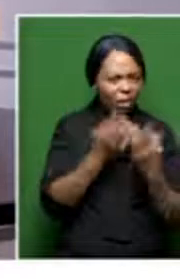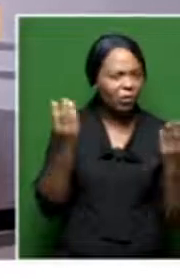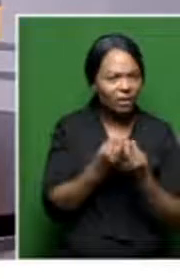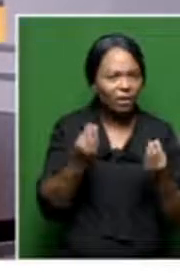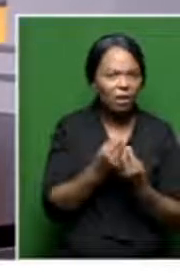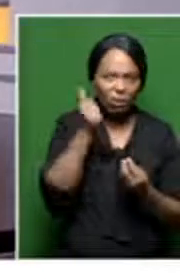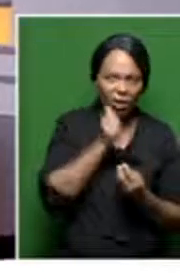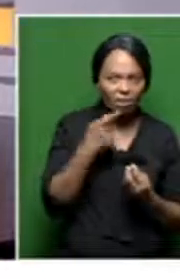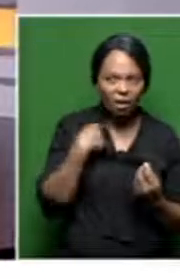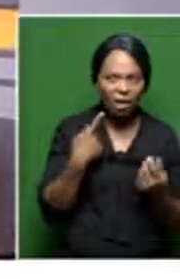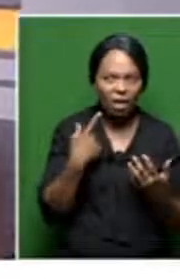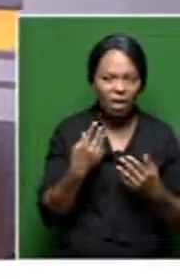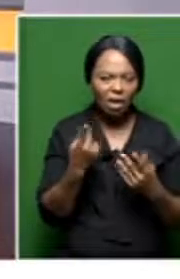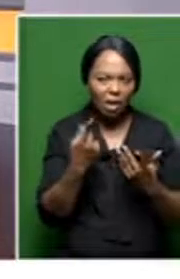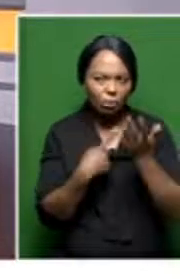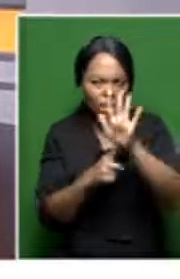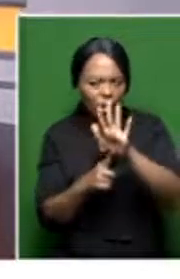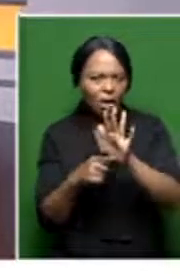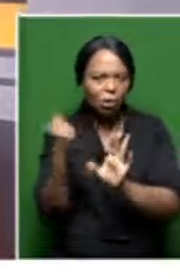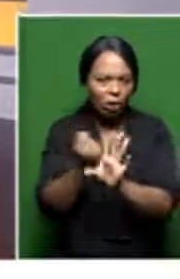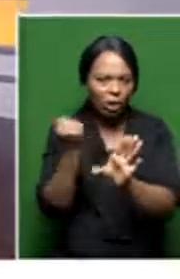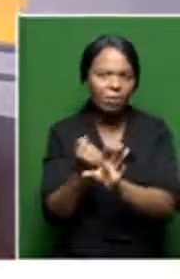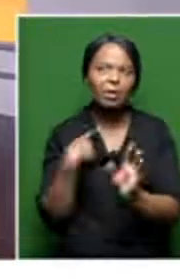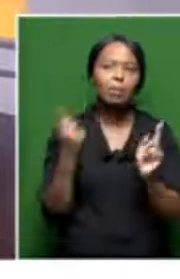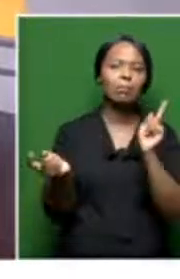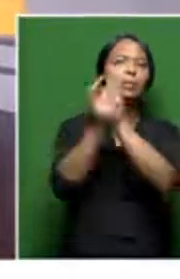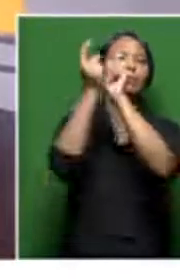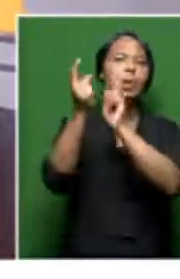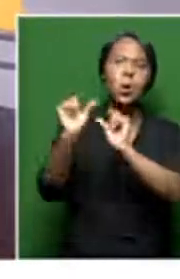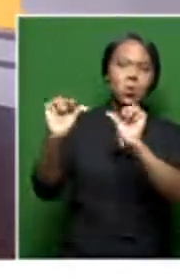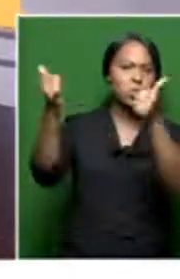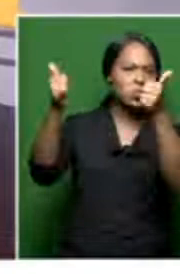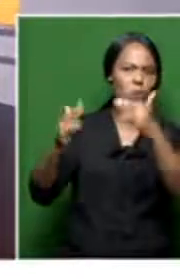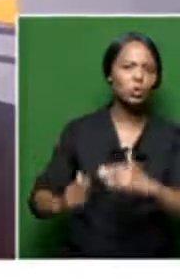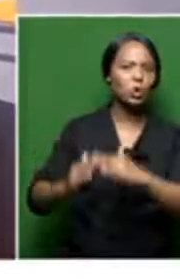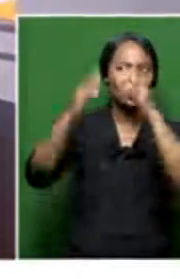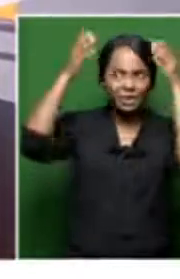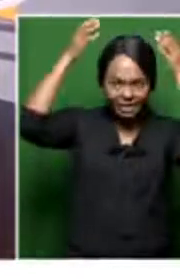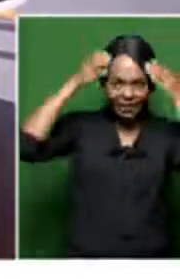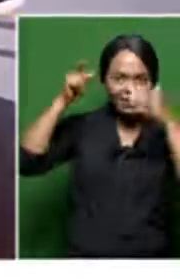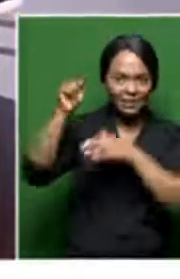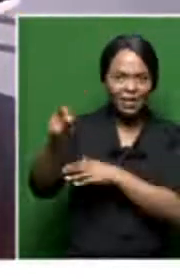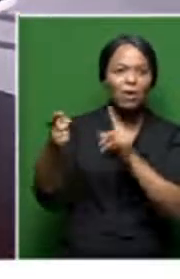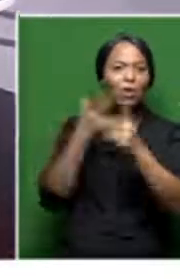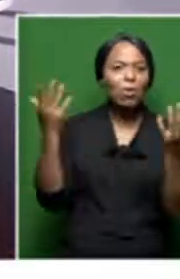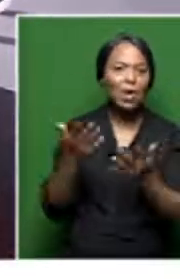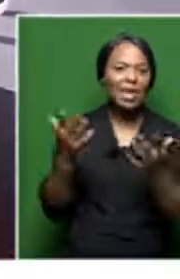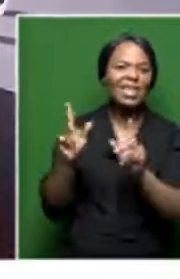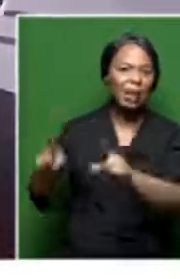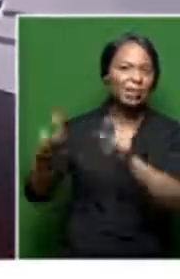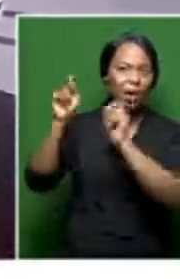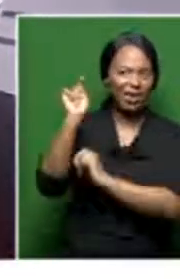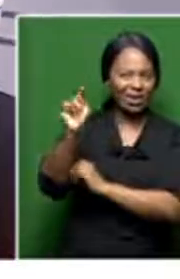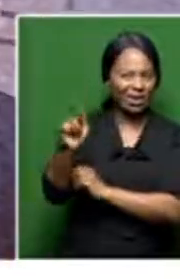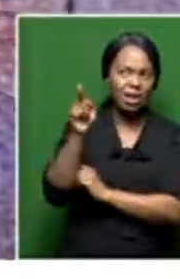on the cooking show, like you were alluding to earlier, sure. I met a really incredible chef, Chef Dion Ventangas. He's from Cape Town. Oh, yes. And